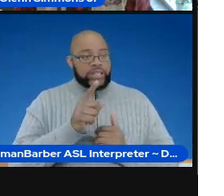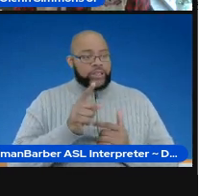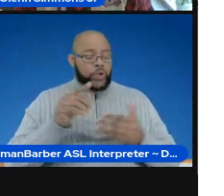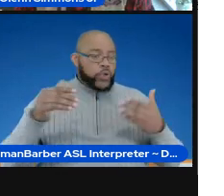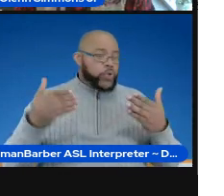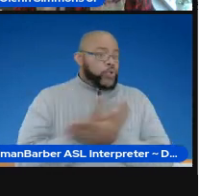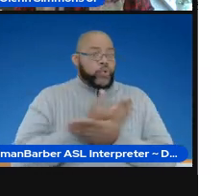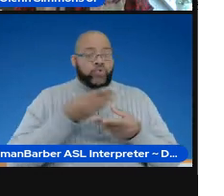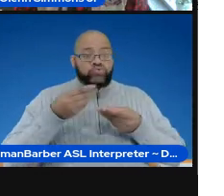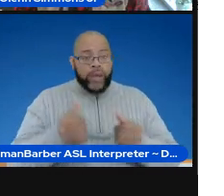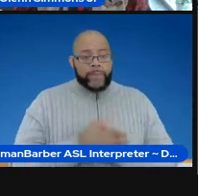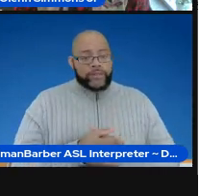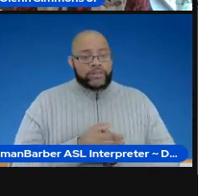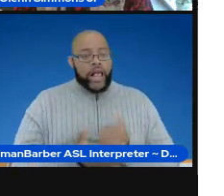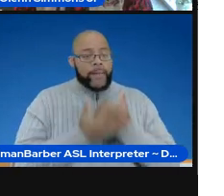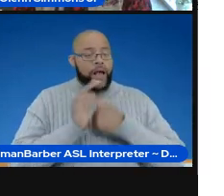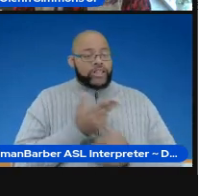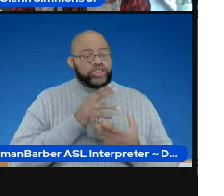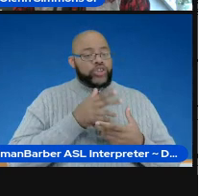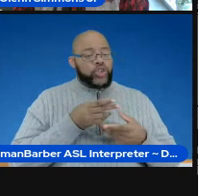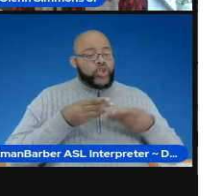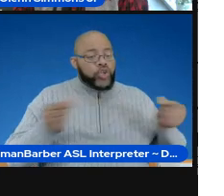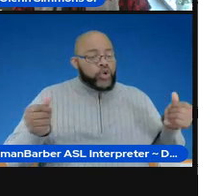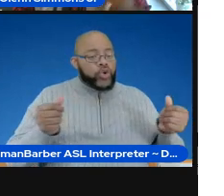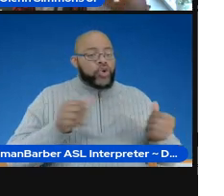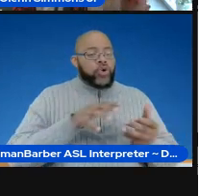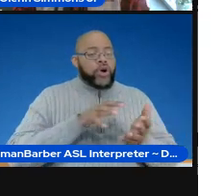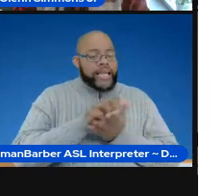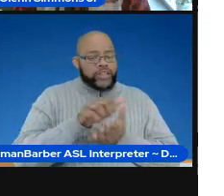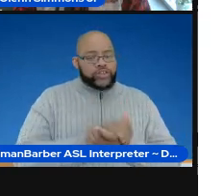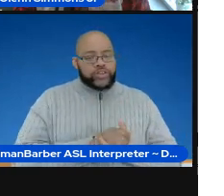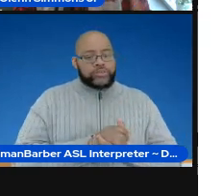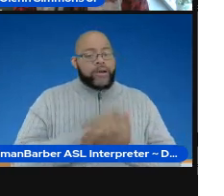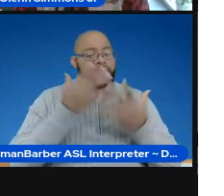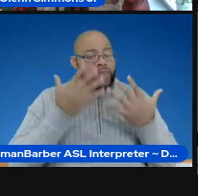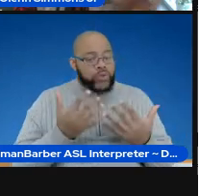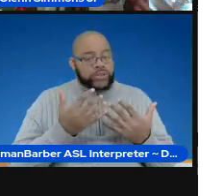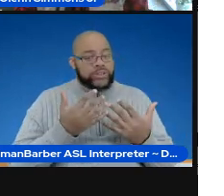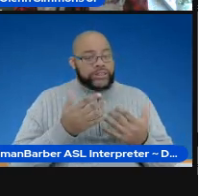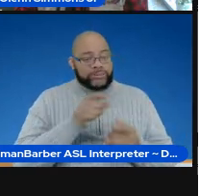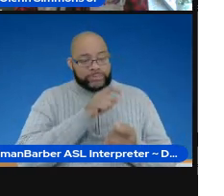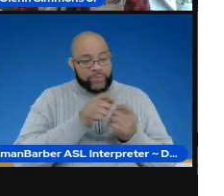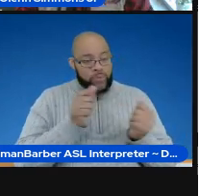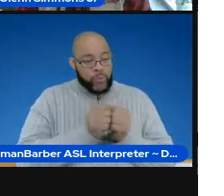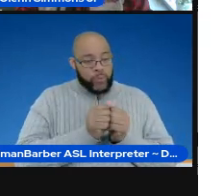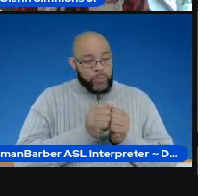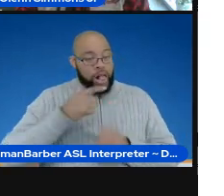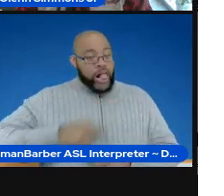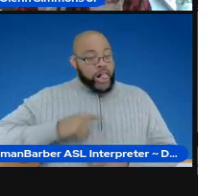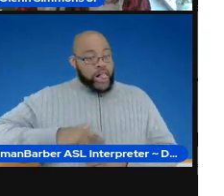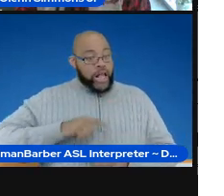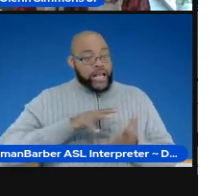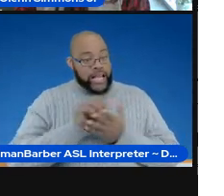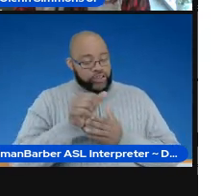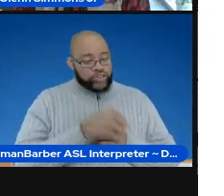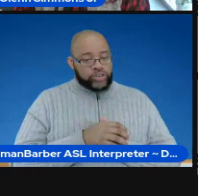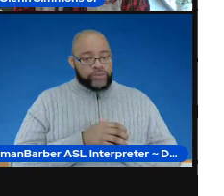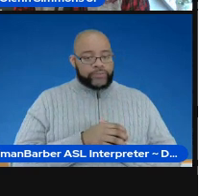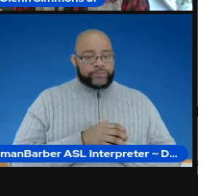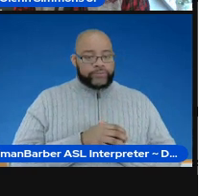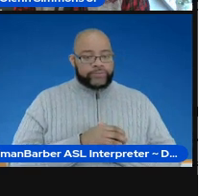revolutionary treatment to help us cure and eliminate cancer. Well, unfortunately, particularly with lung cancer, lung